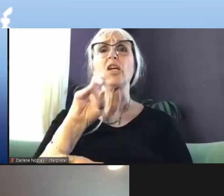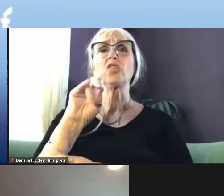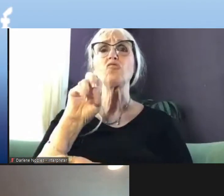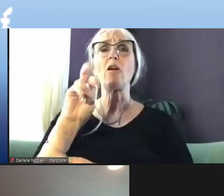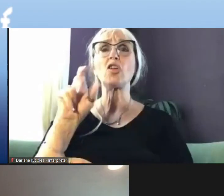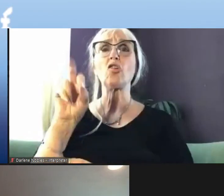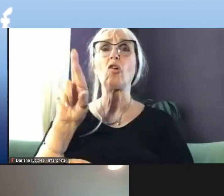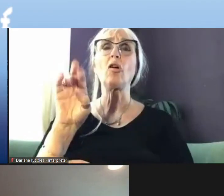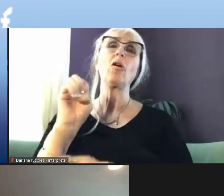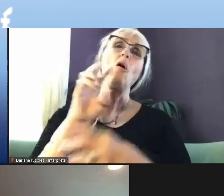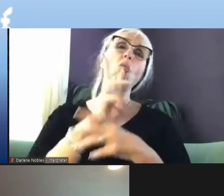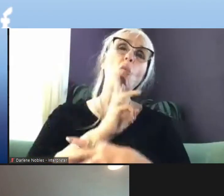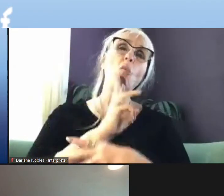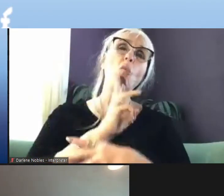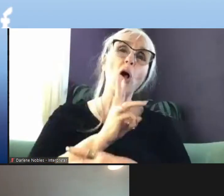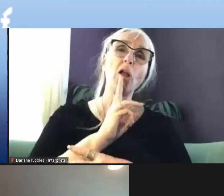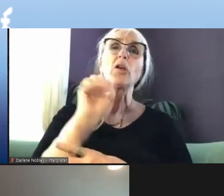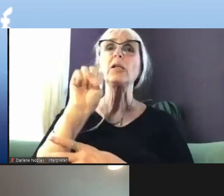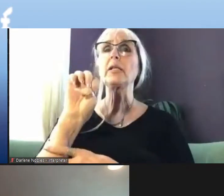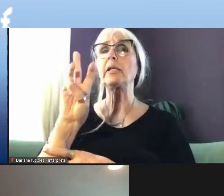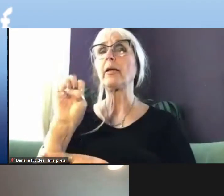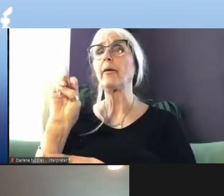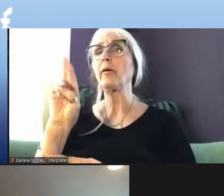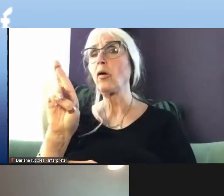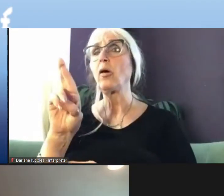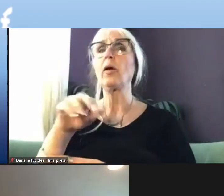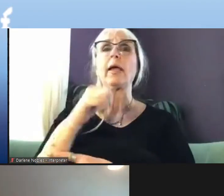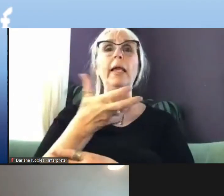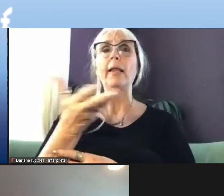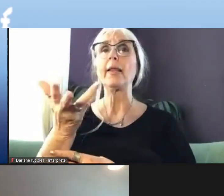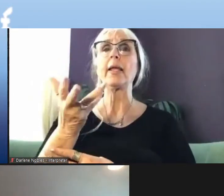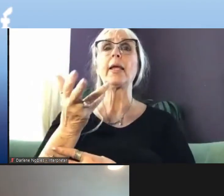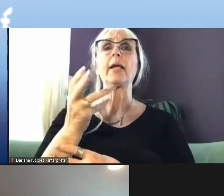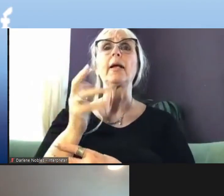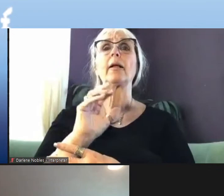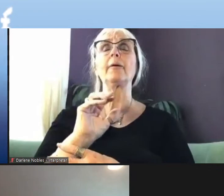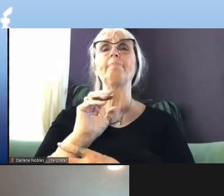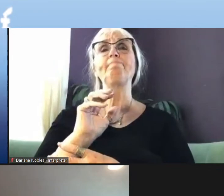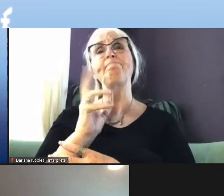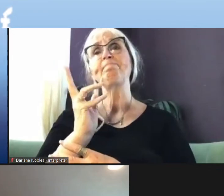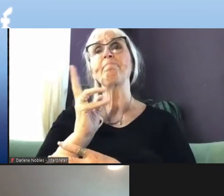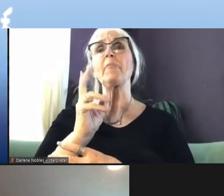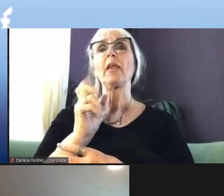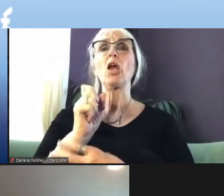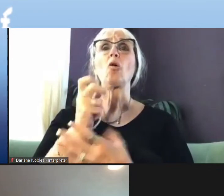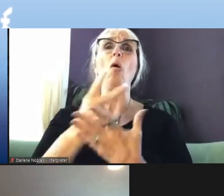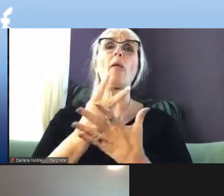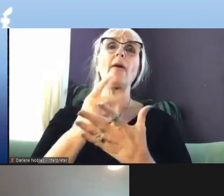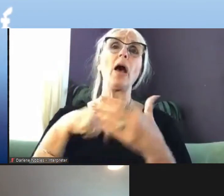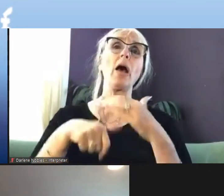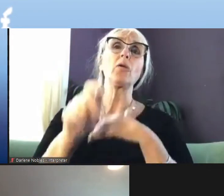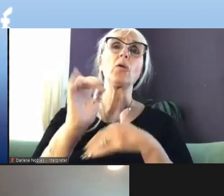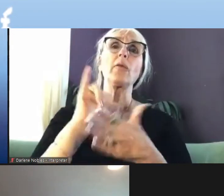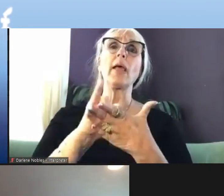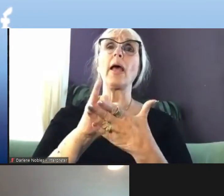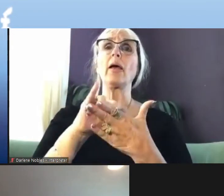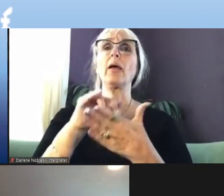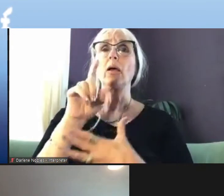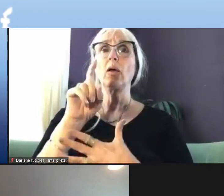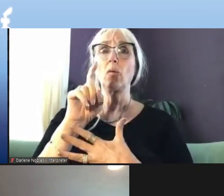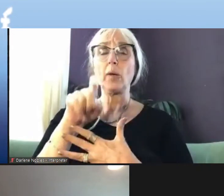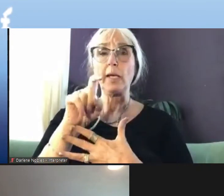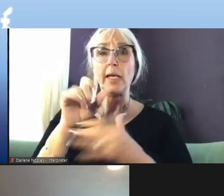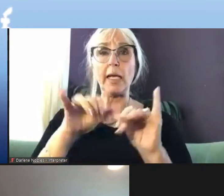sewer, anything that would qualify into that. We need an engineering